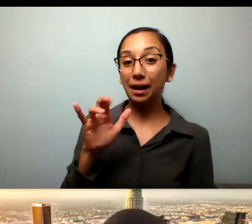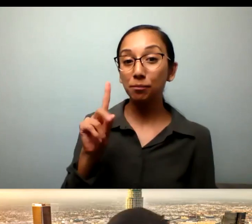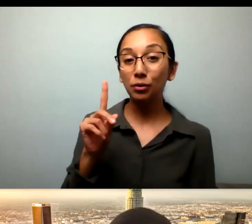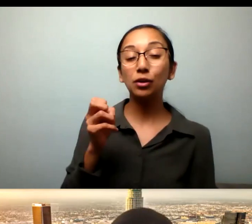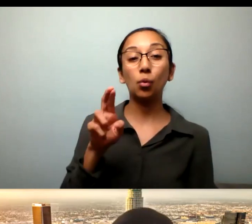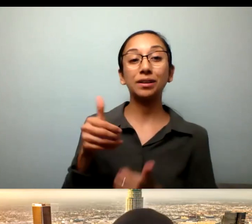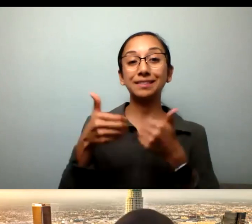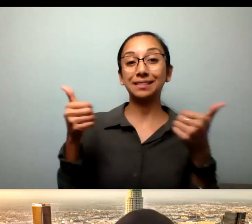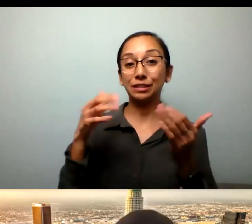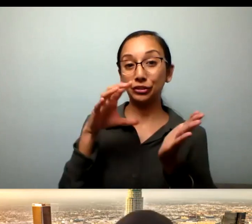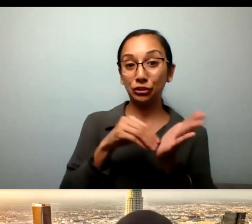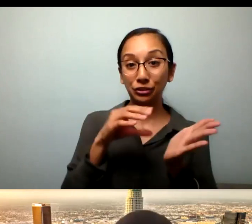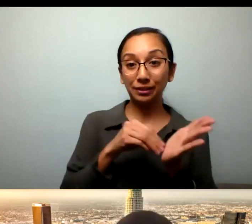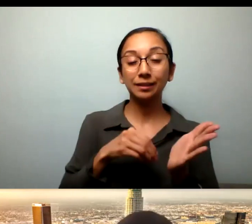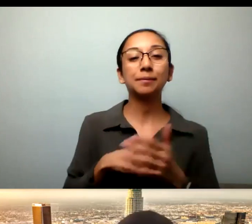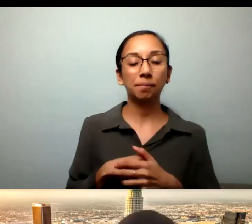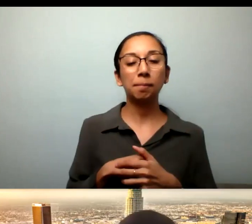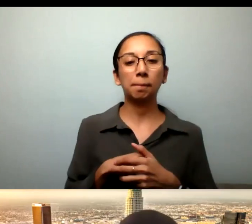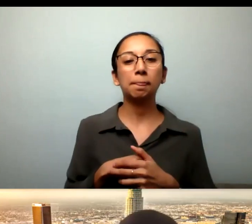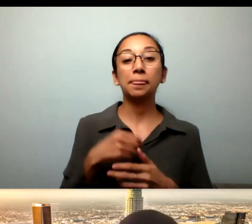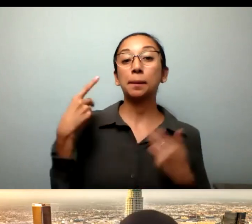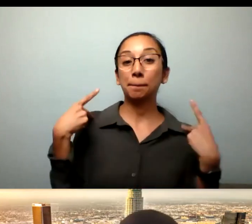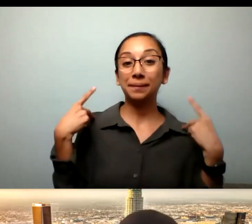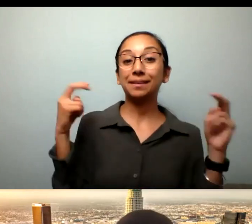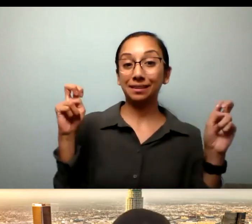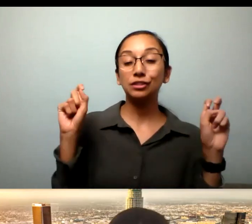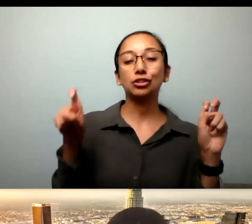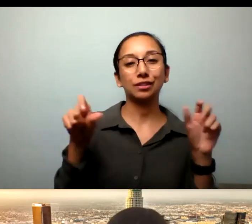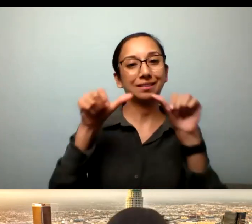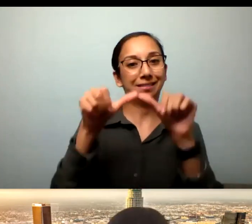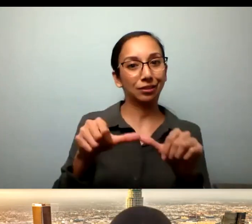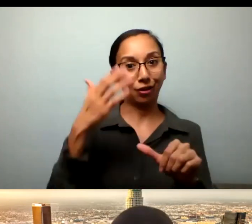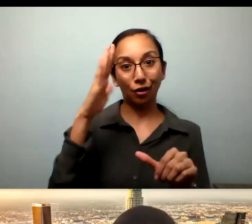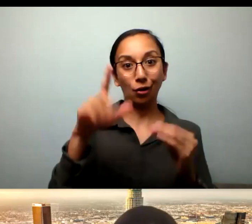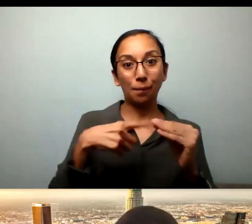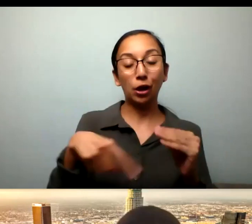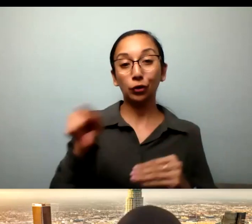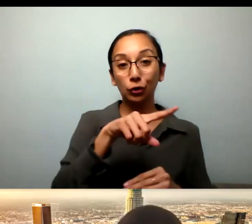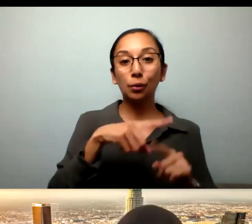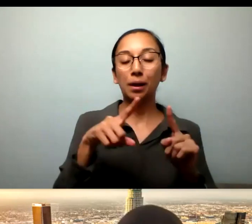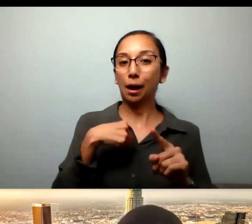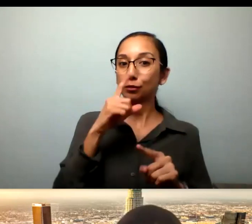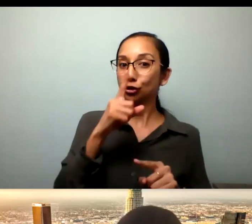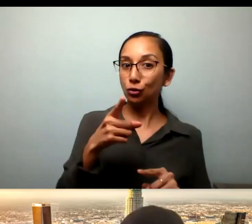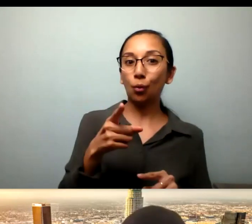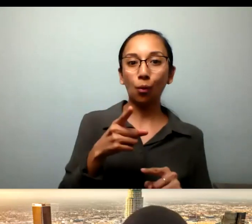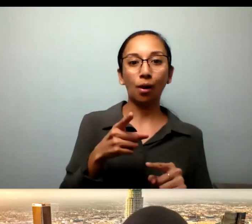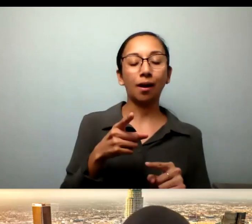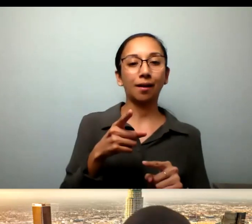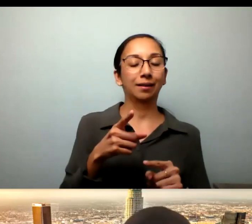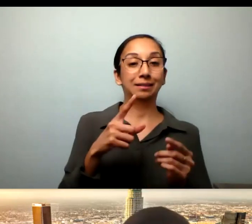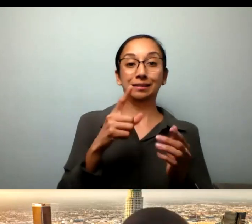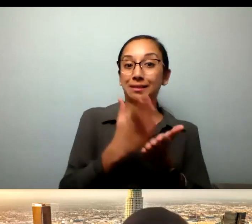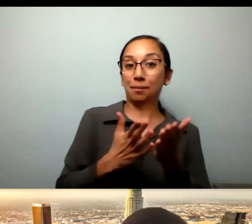learning. So PE should still continue. We want, I don't know about you, but after some long days, you know, I feel like I just need to